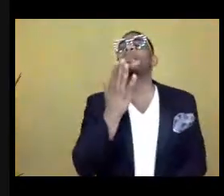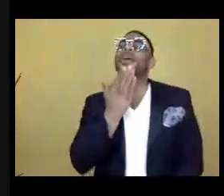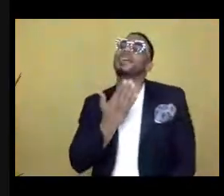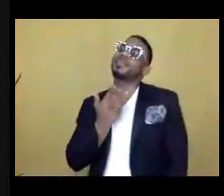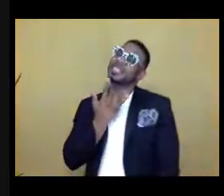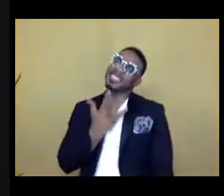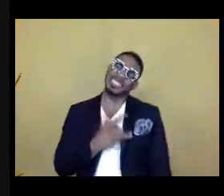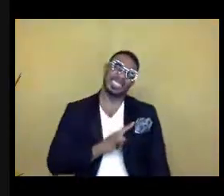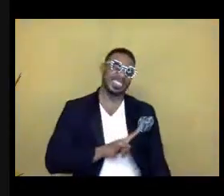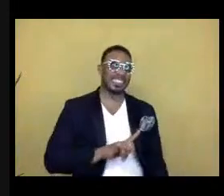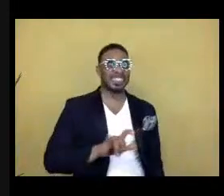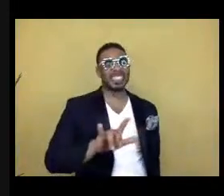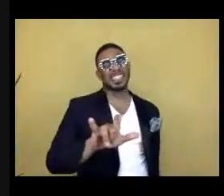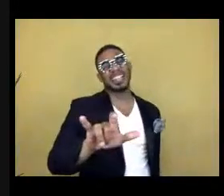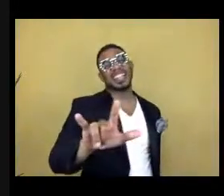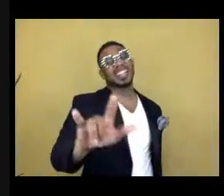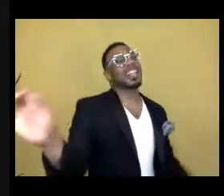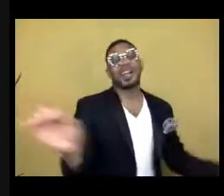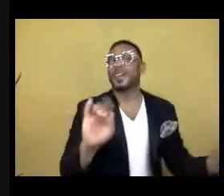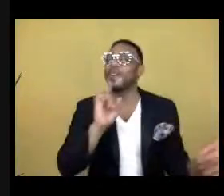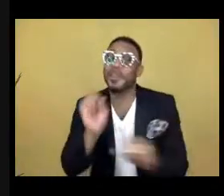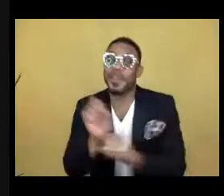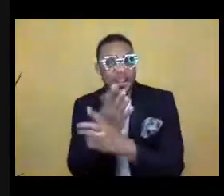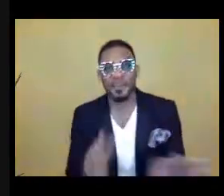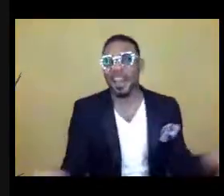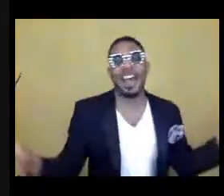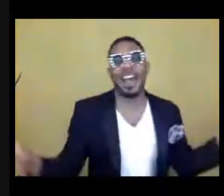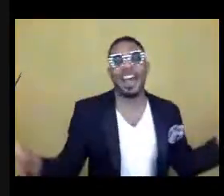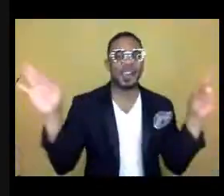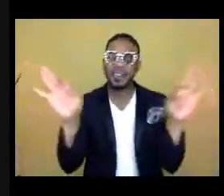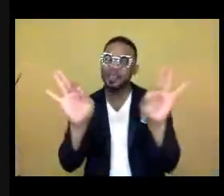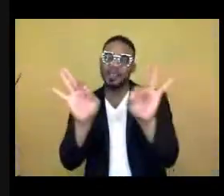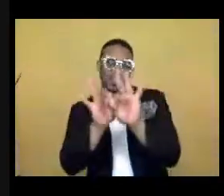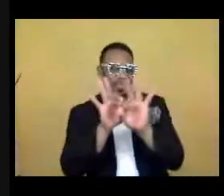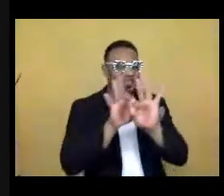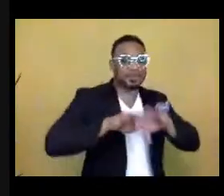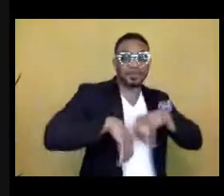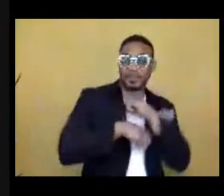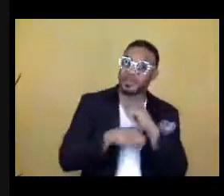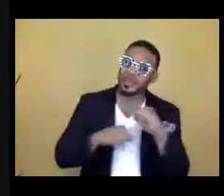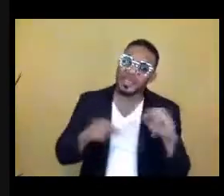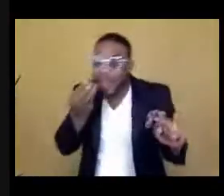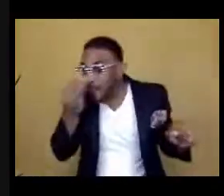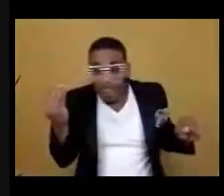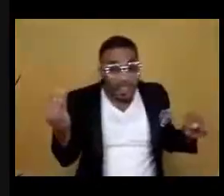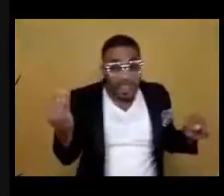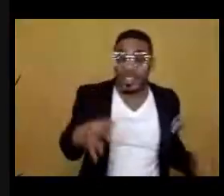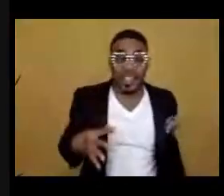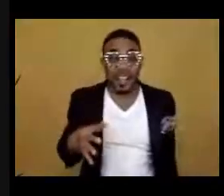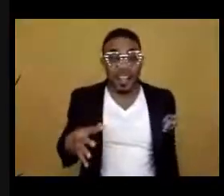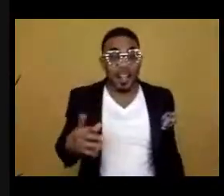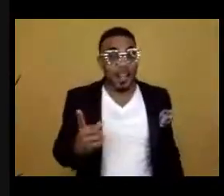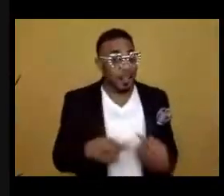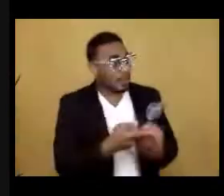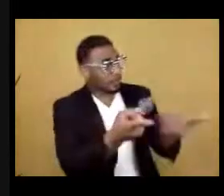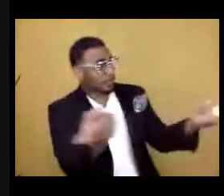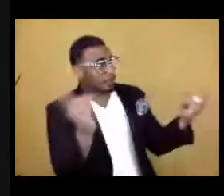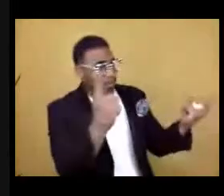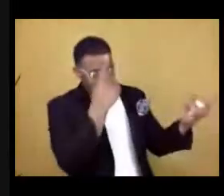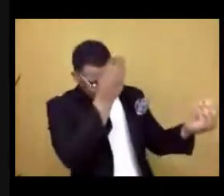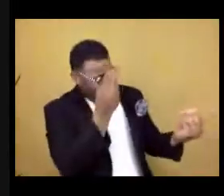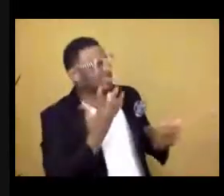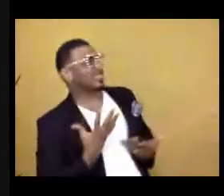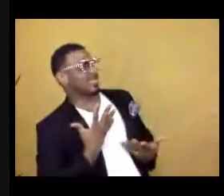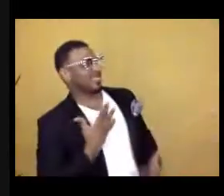baby, baby. Nothing really matters. I don't really care what